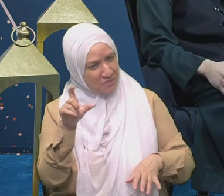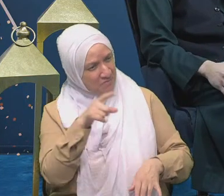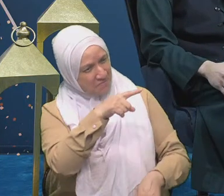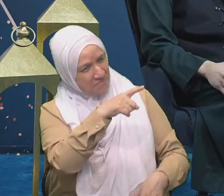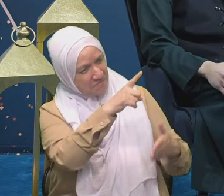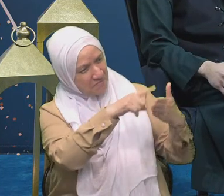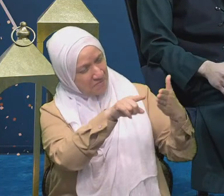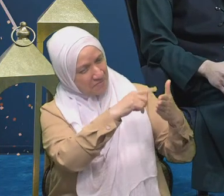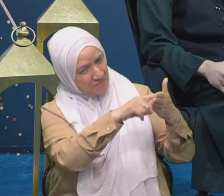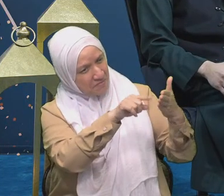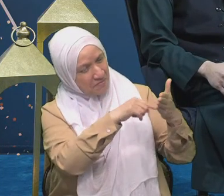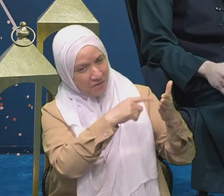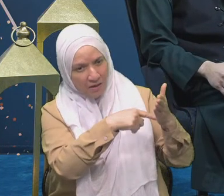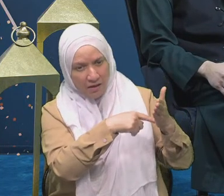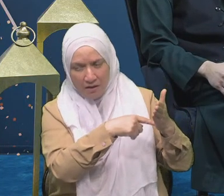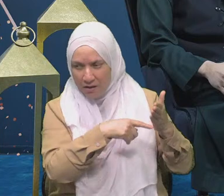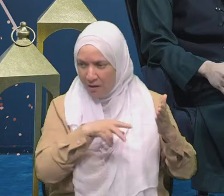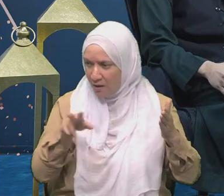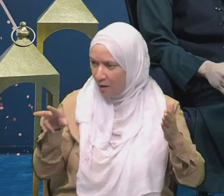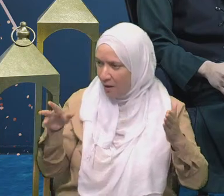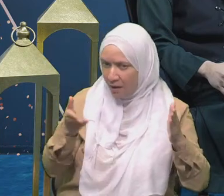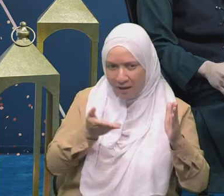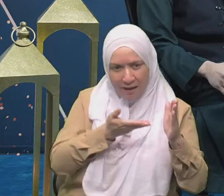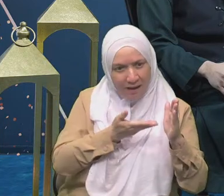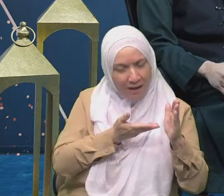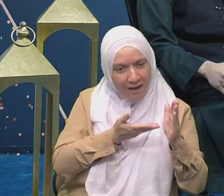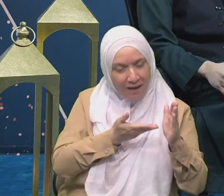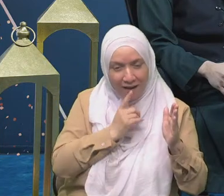here? And that's when he said,